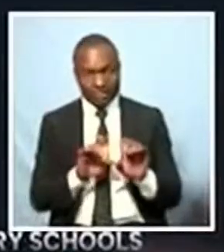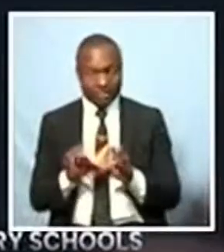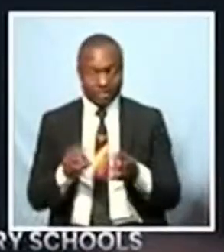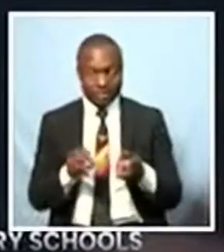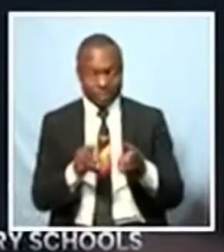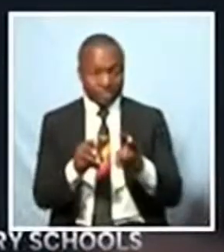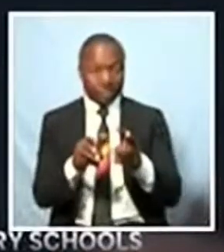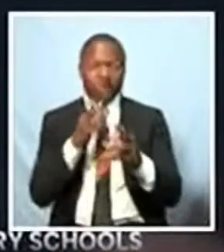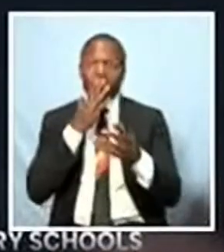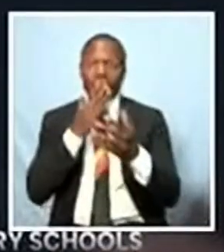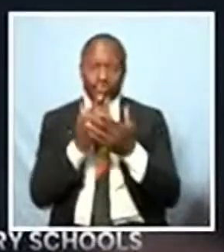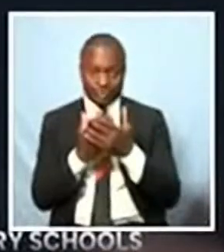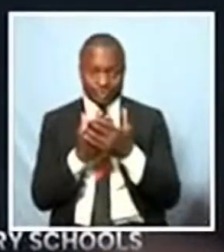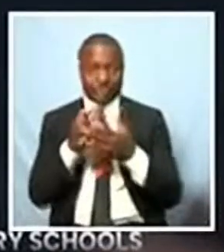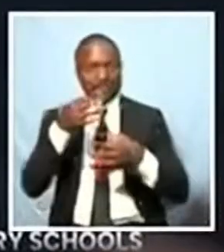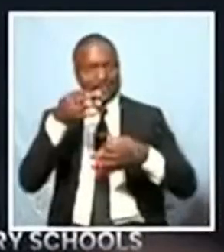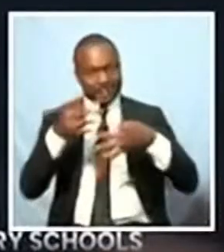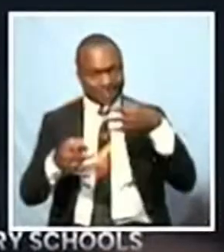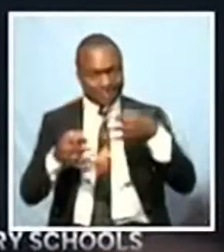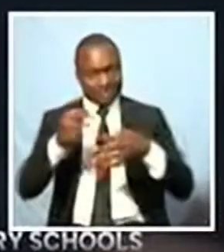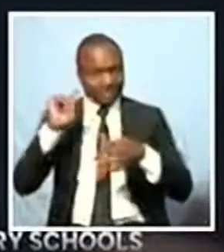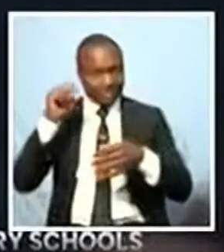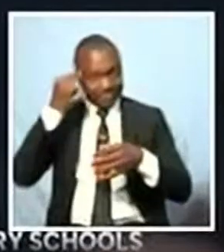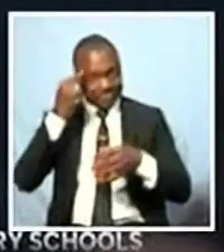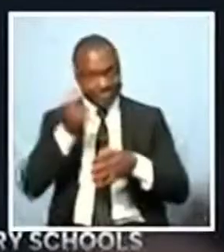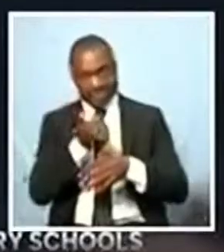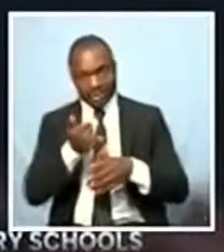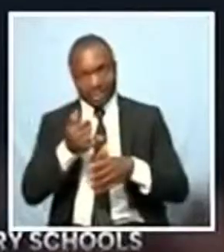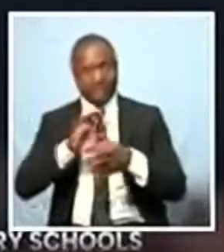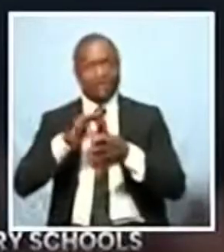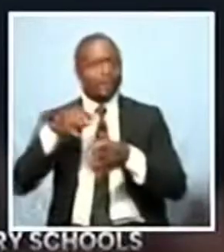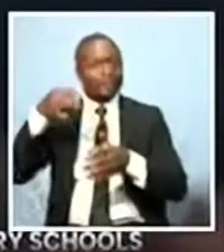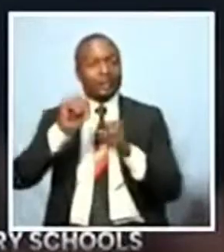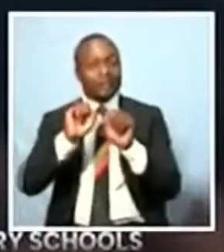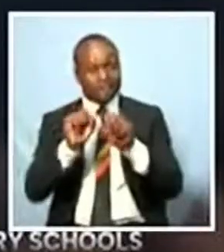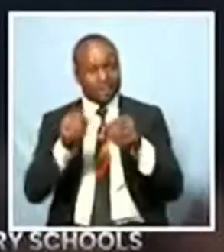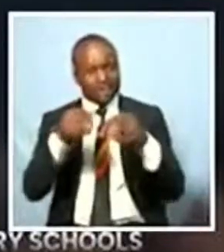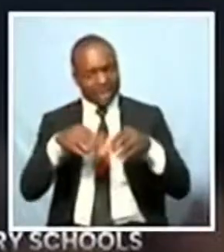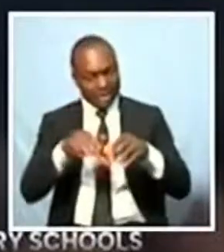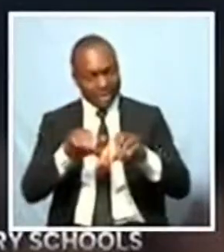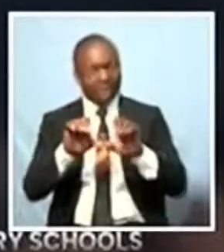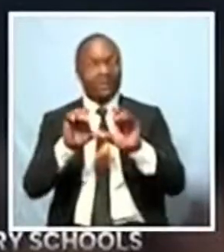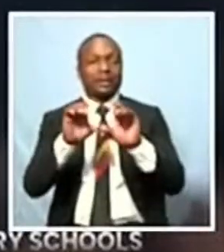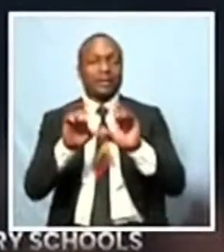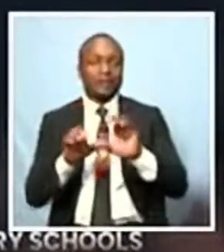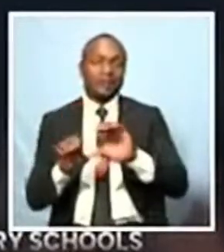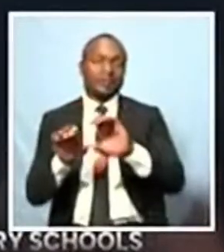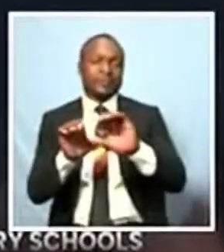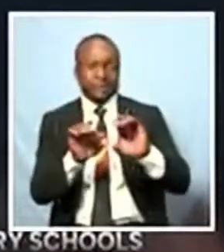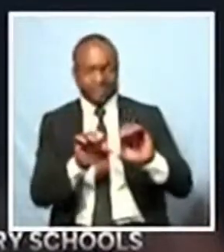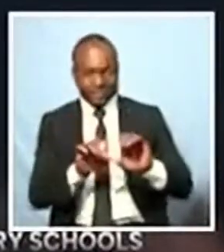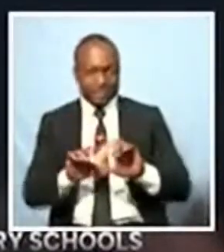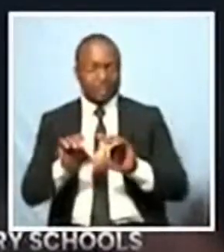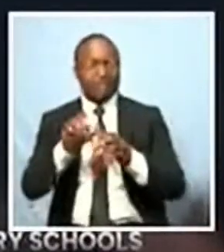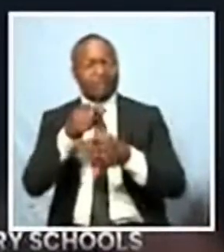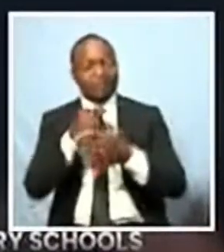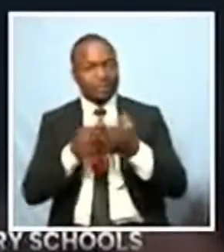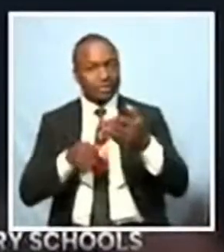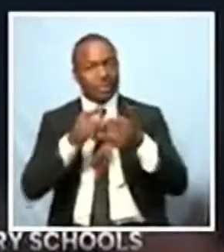good. If the government and other stakeholders can continue to do what is currently